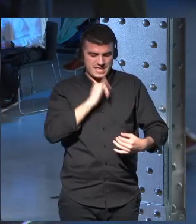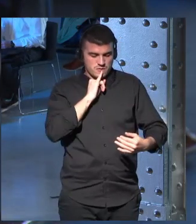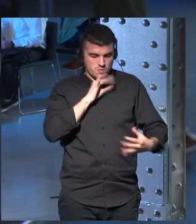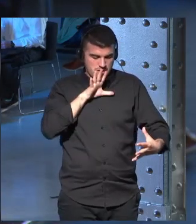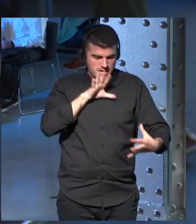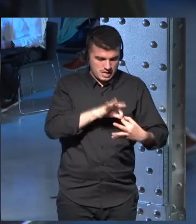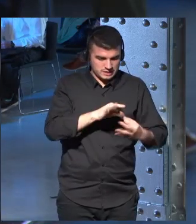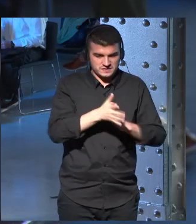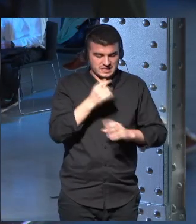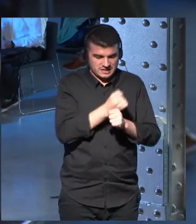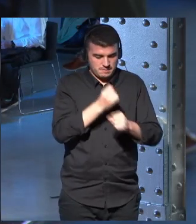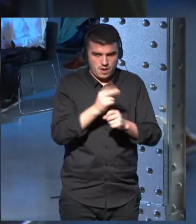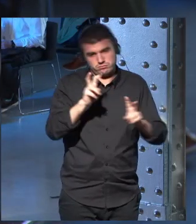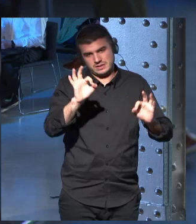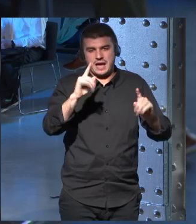a